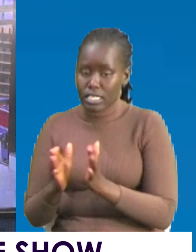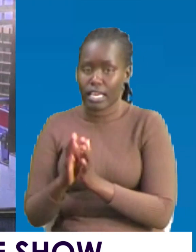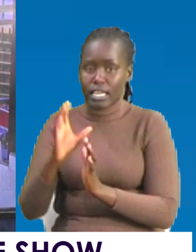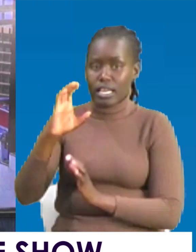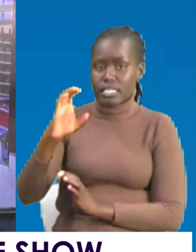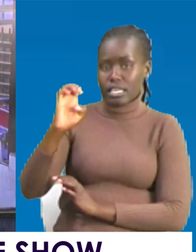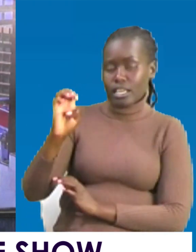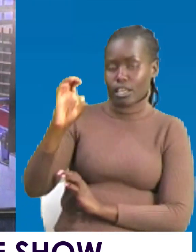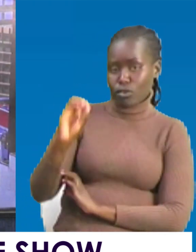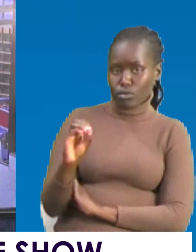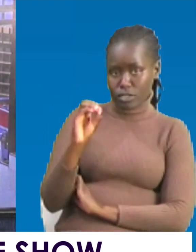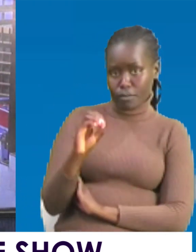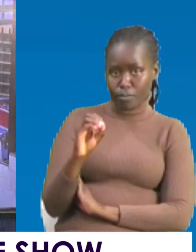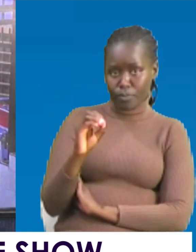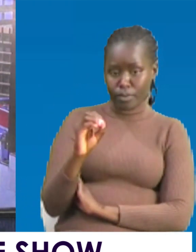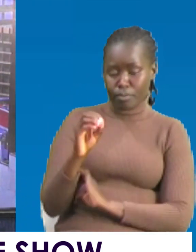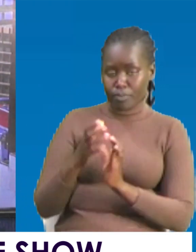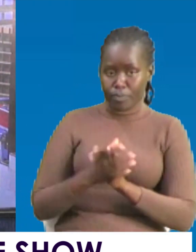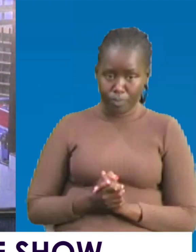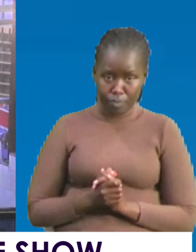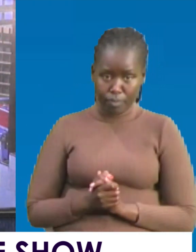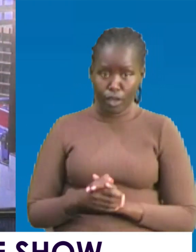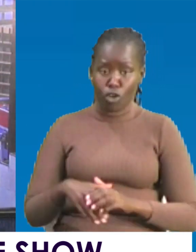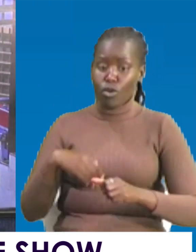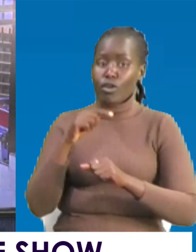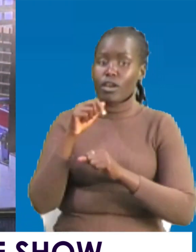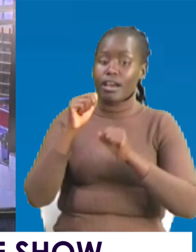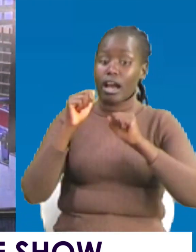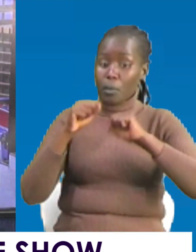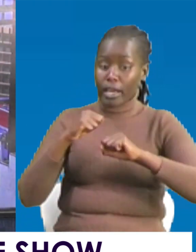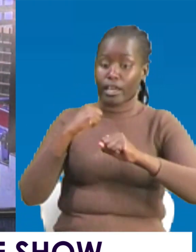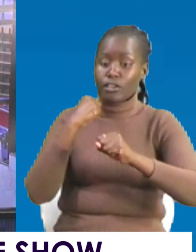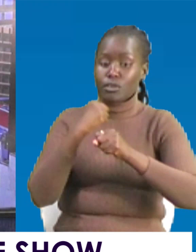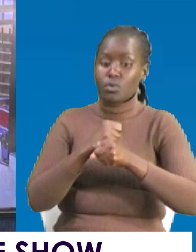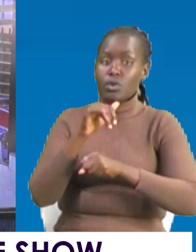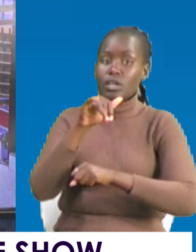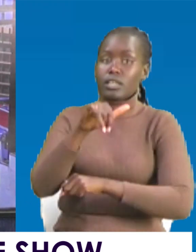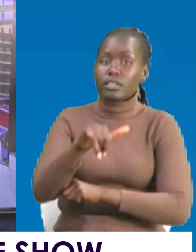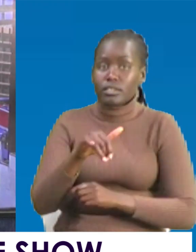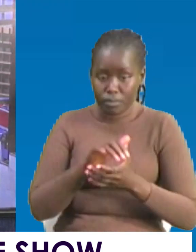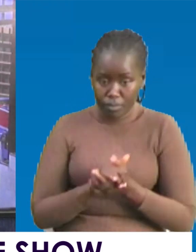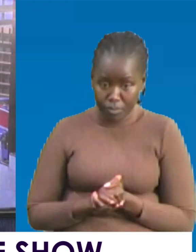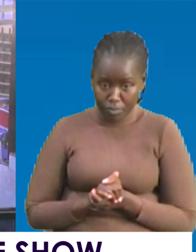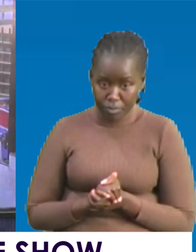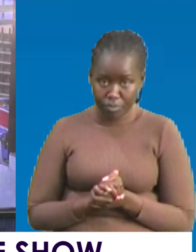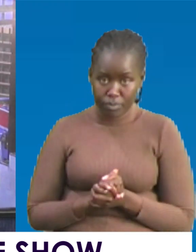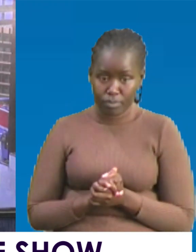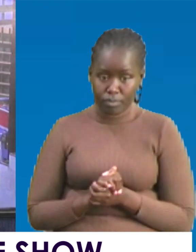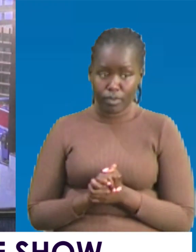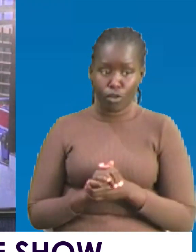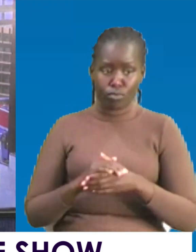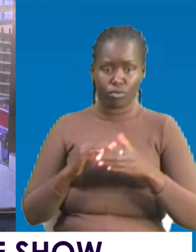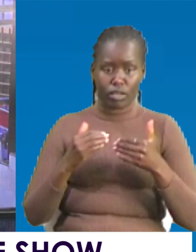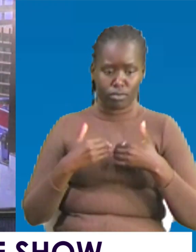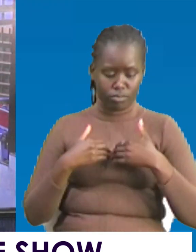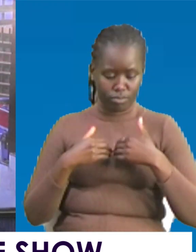can innovate. You can visualize. You can do it. You can pastor churches. Trust you me. You can come up with